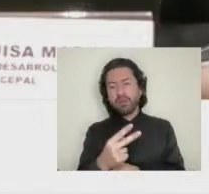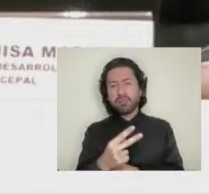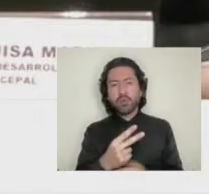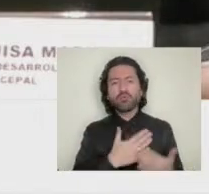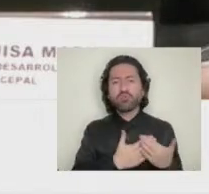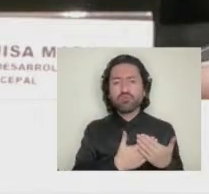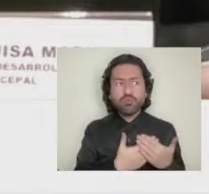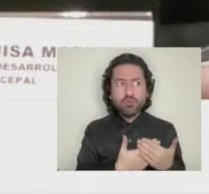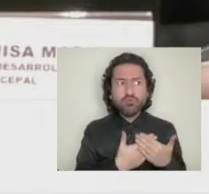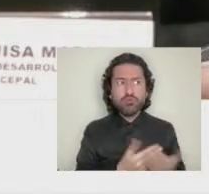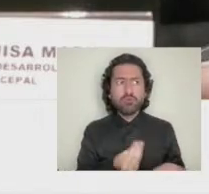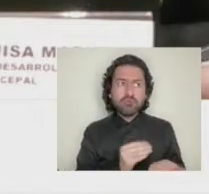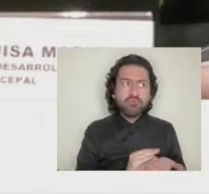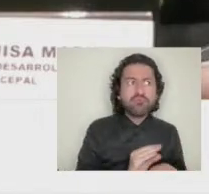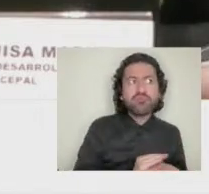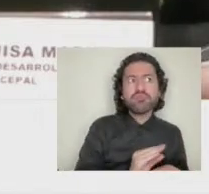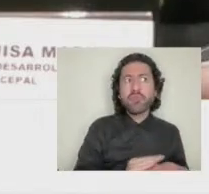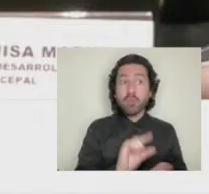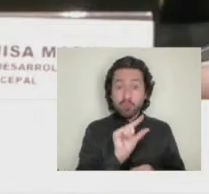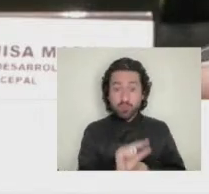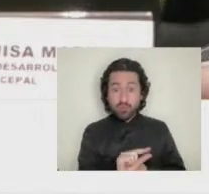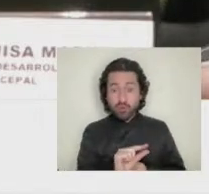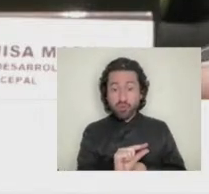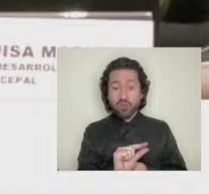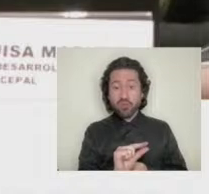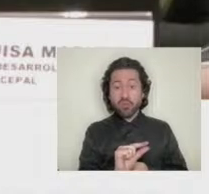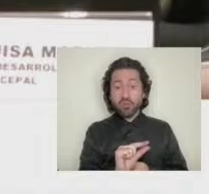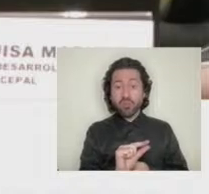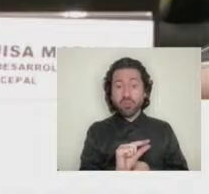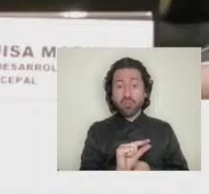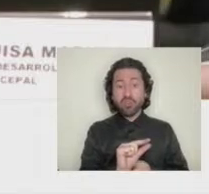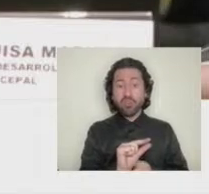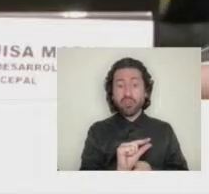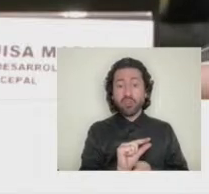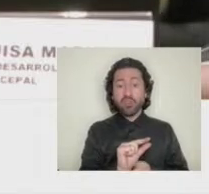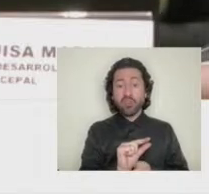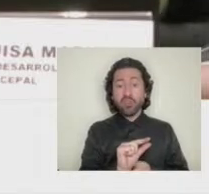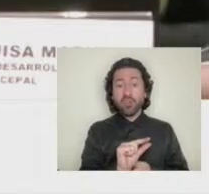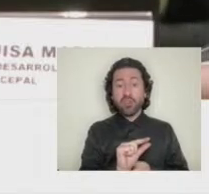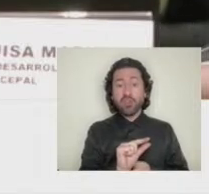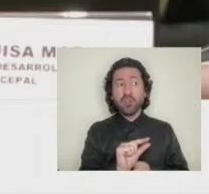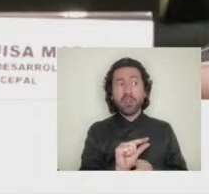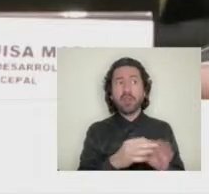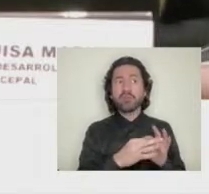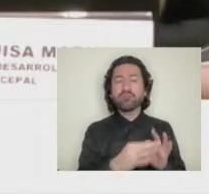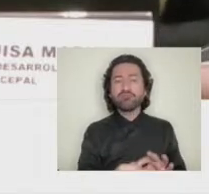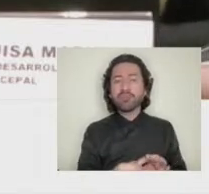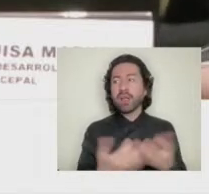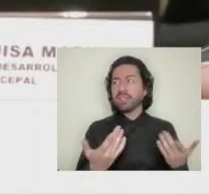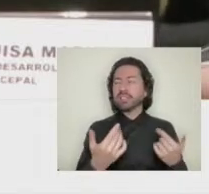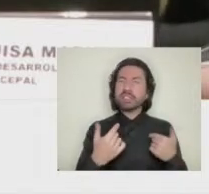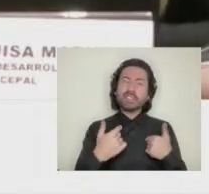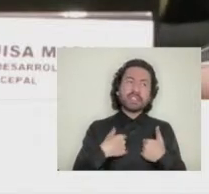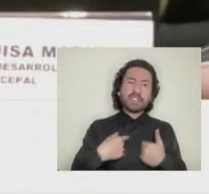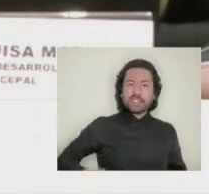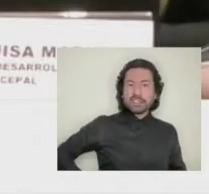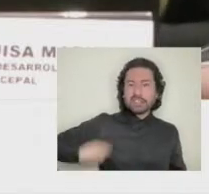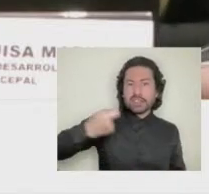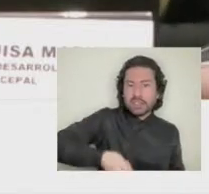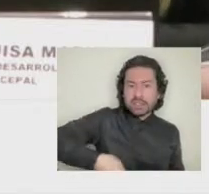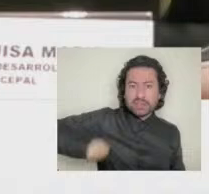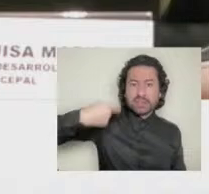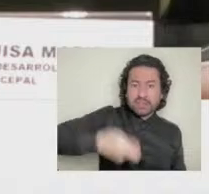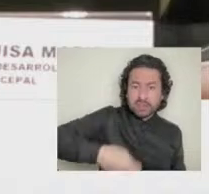a lack of solidarity with regard to funding in the health systems in the region translates into a great deal of